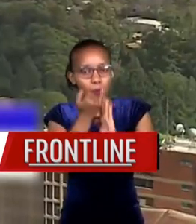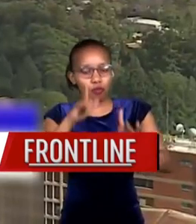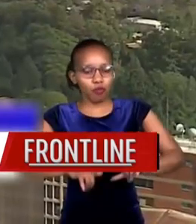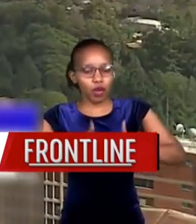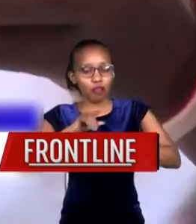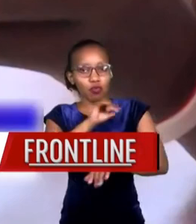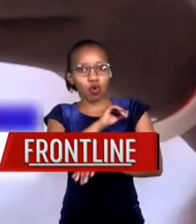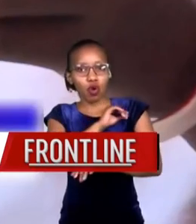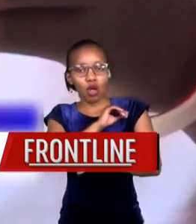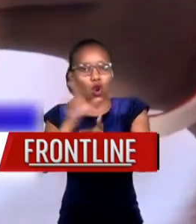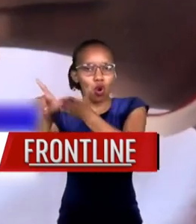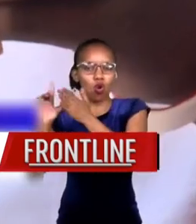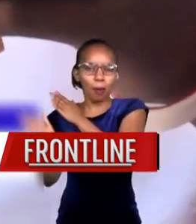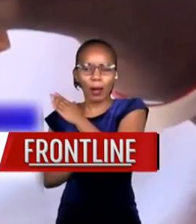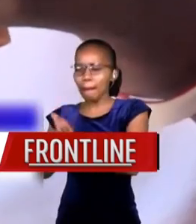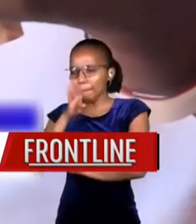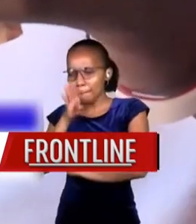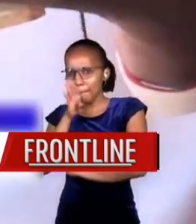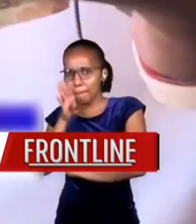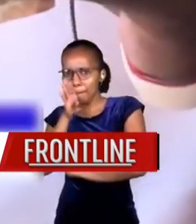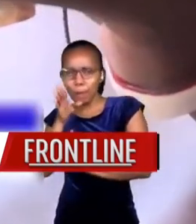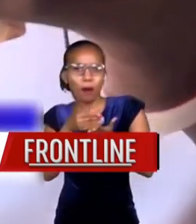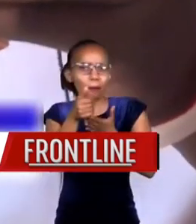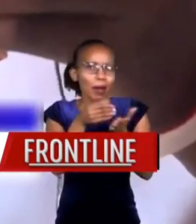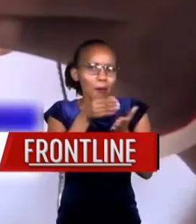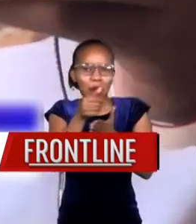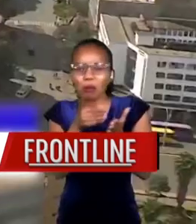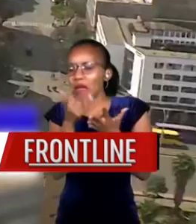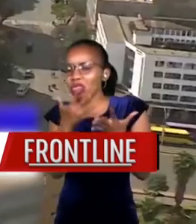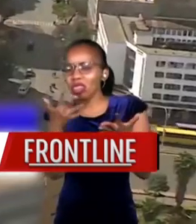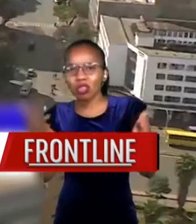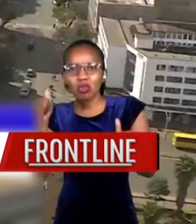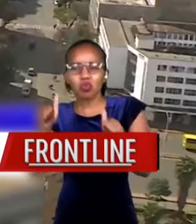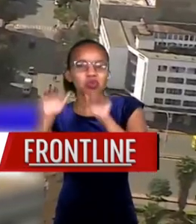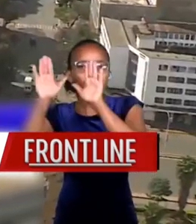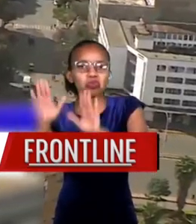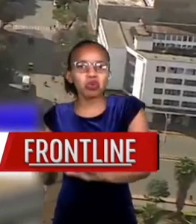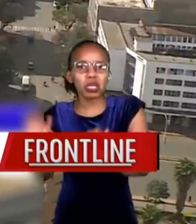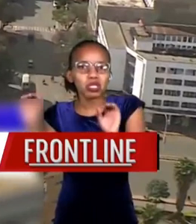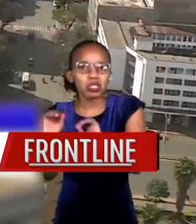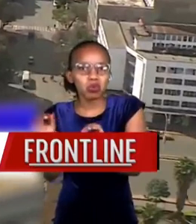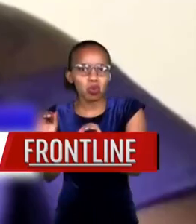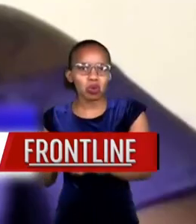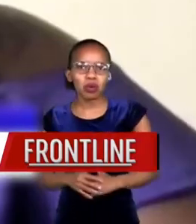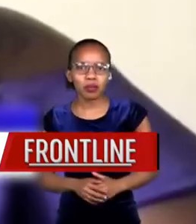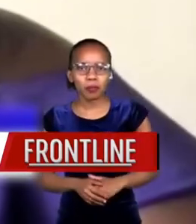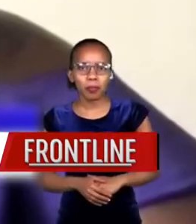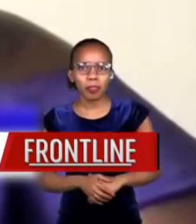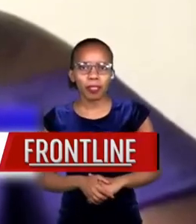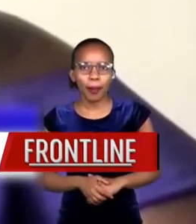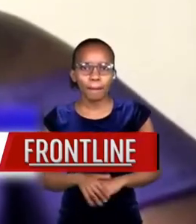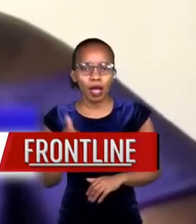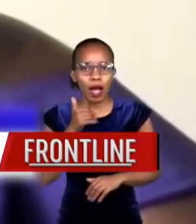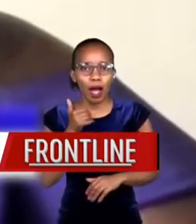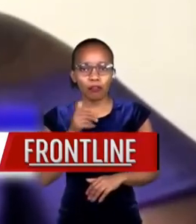Bad debt involves borrowing money to purchase rapidly depreciating assets or only for the purpose of consumption. So there's